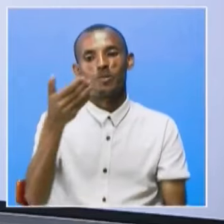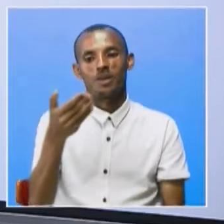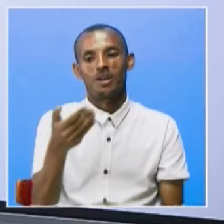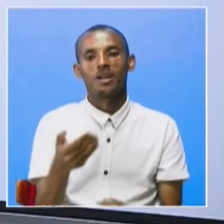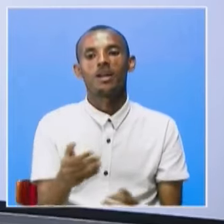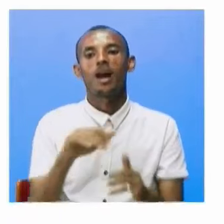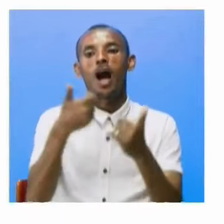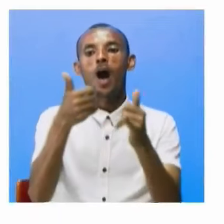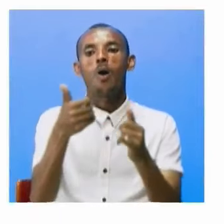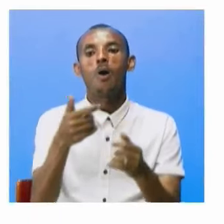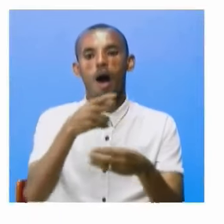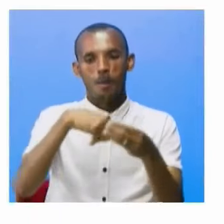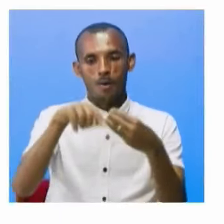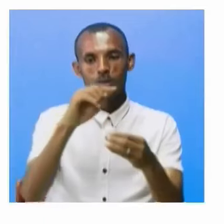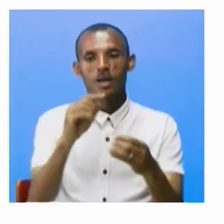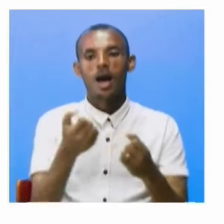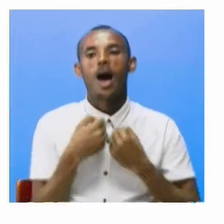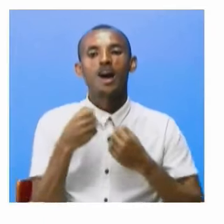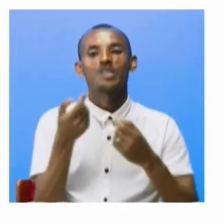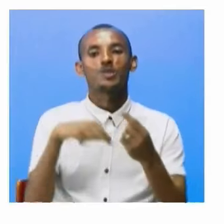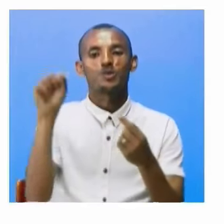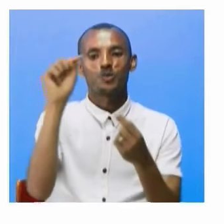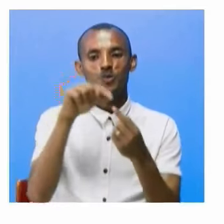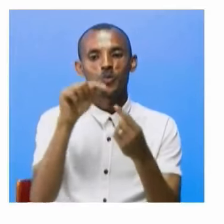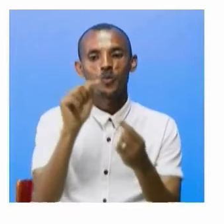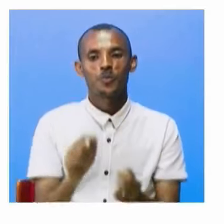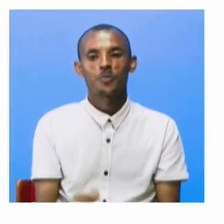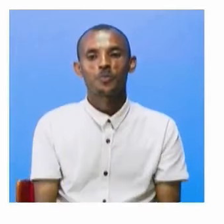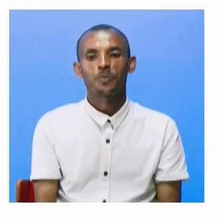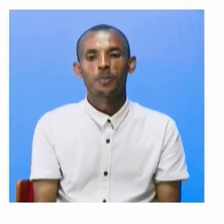about has to? Has to.